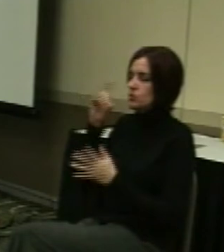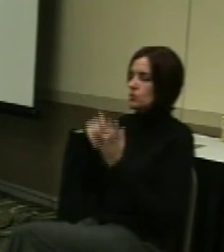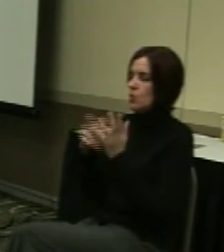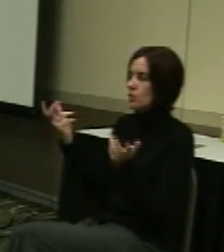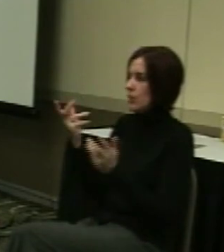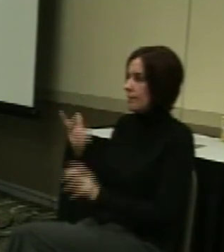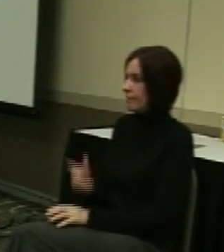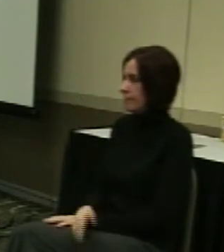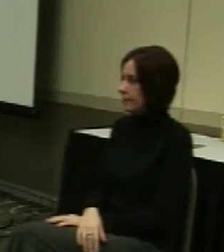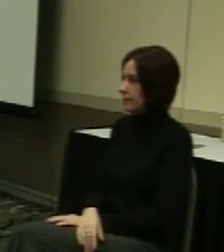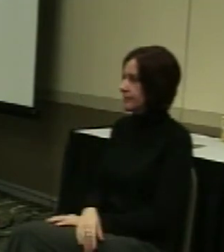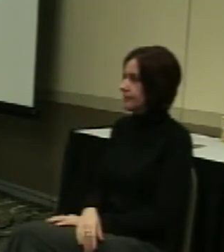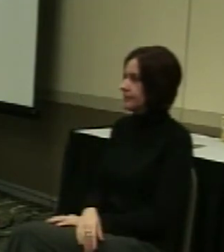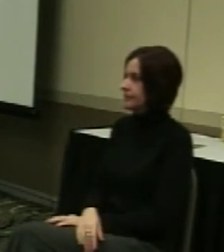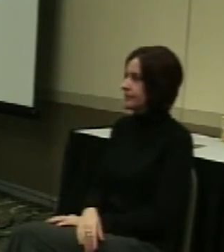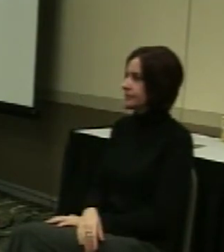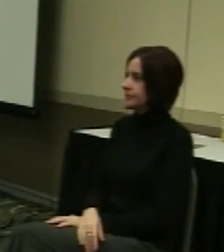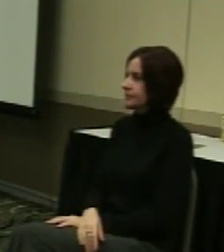information?